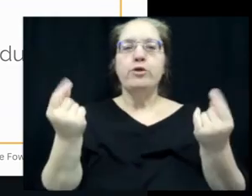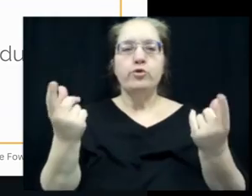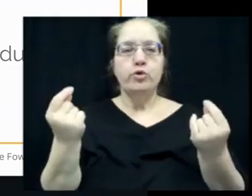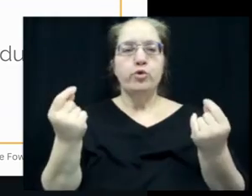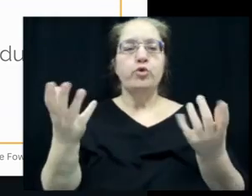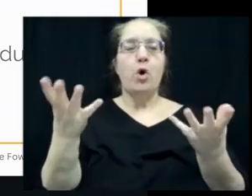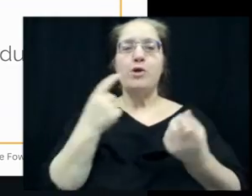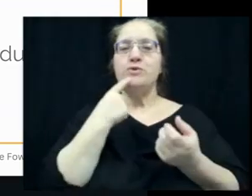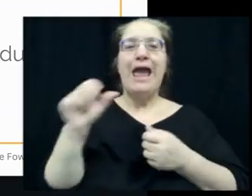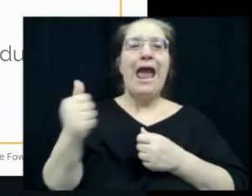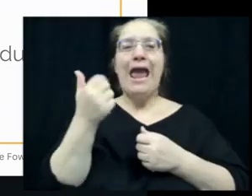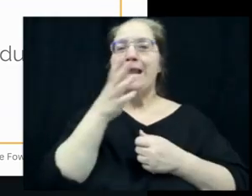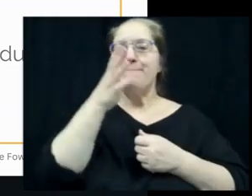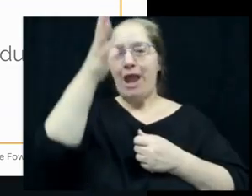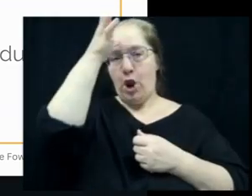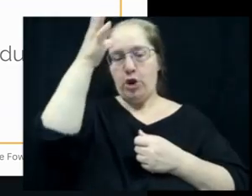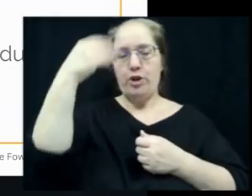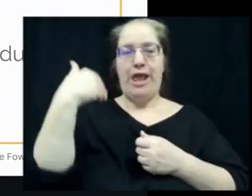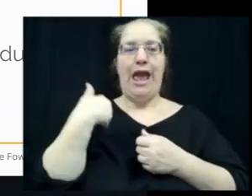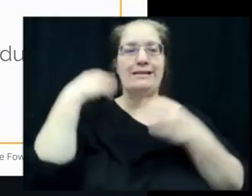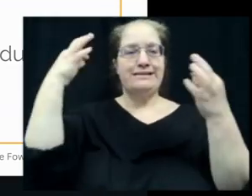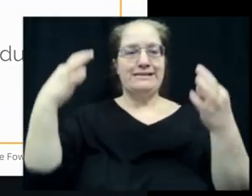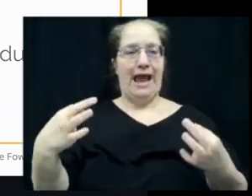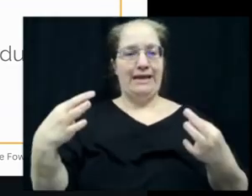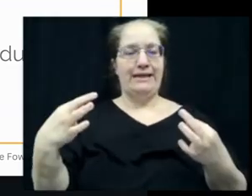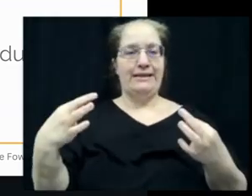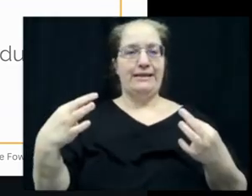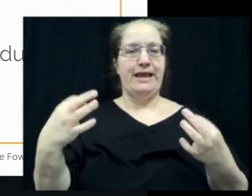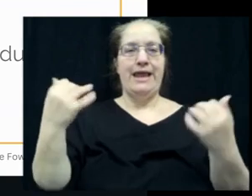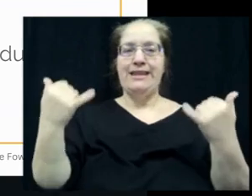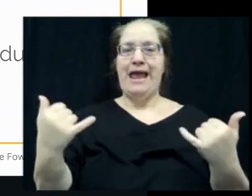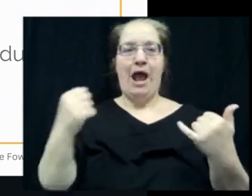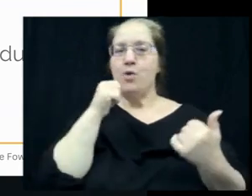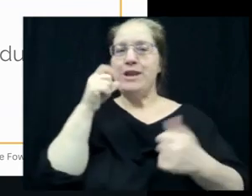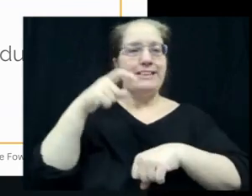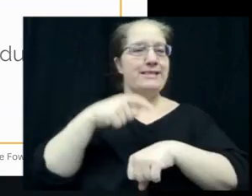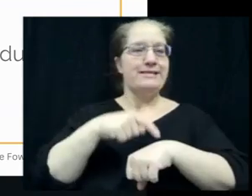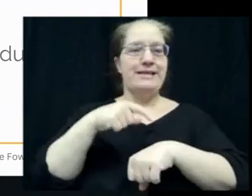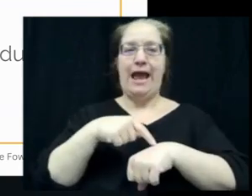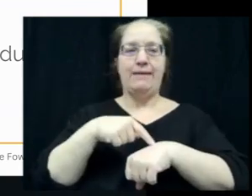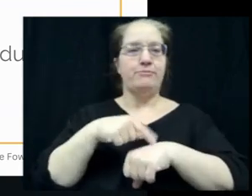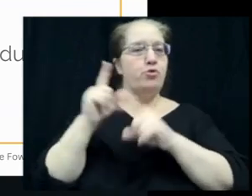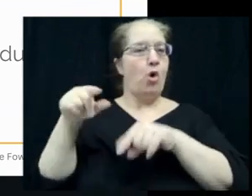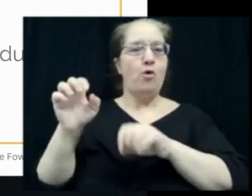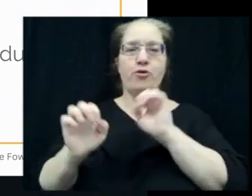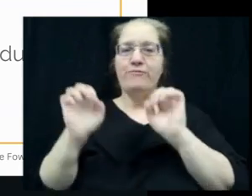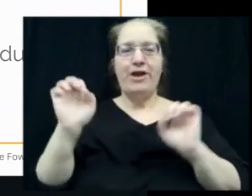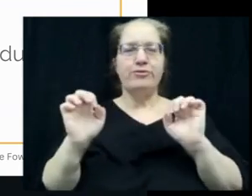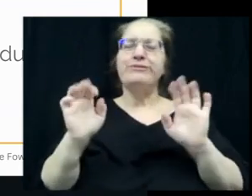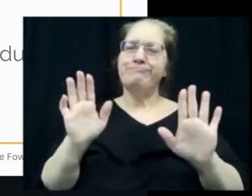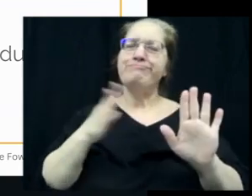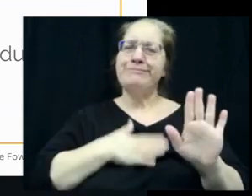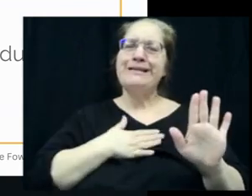any parent who has decided that, no, now is not the time to get an evaluation, to